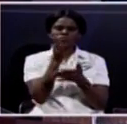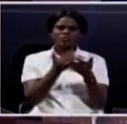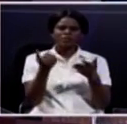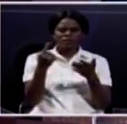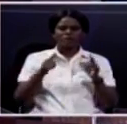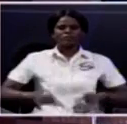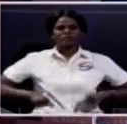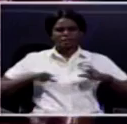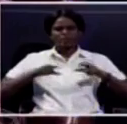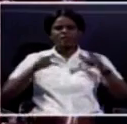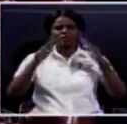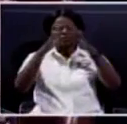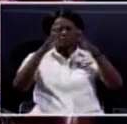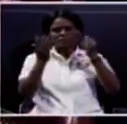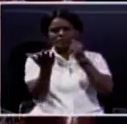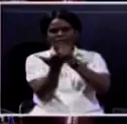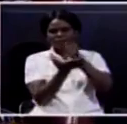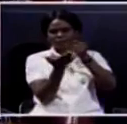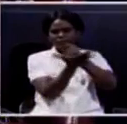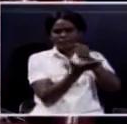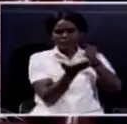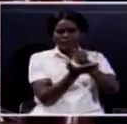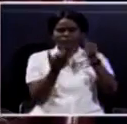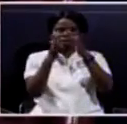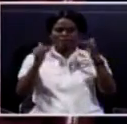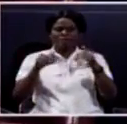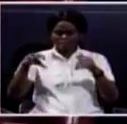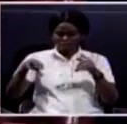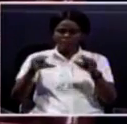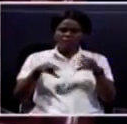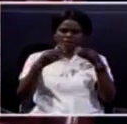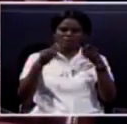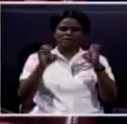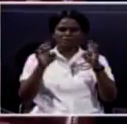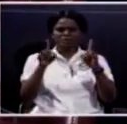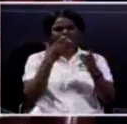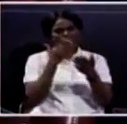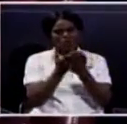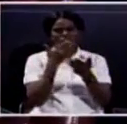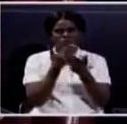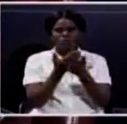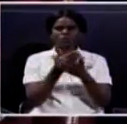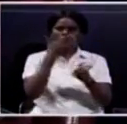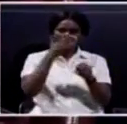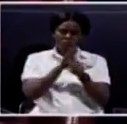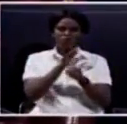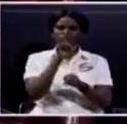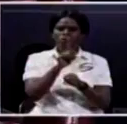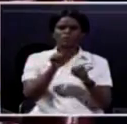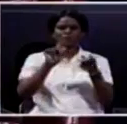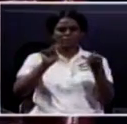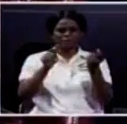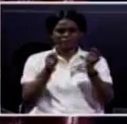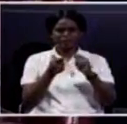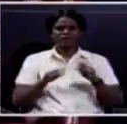in a glass-thatched house. If a child is provided with an affordable education, we are sure of transforming